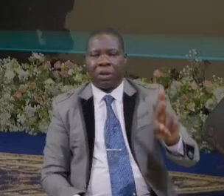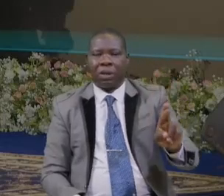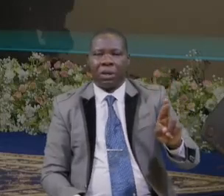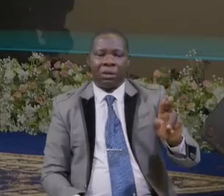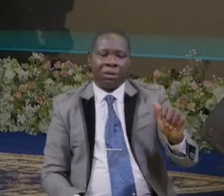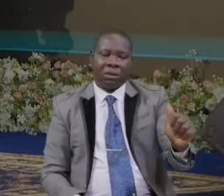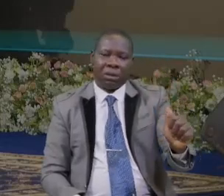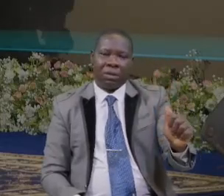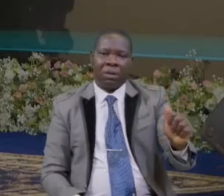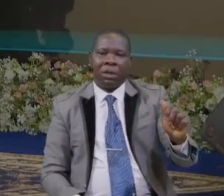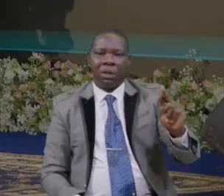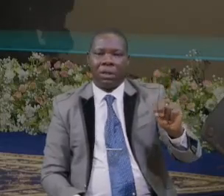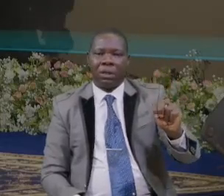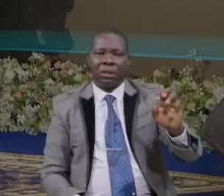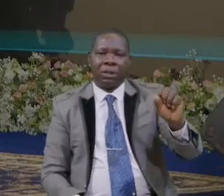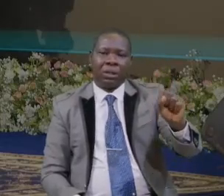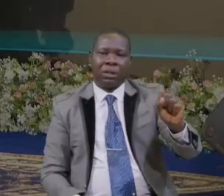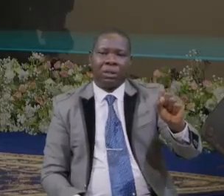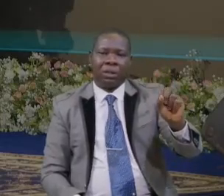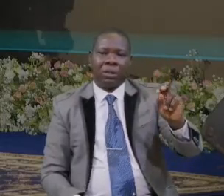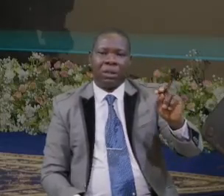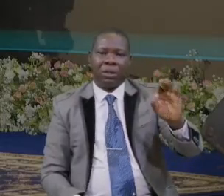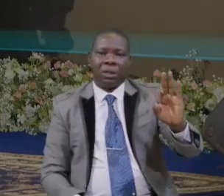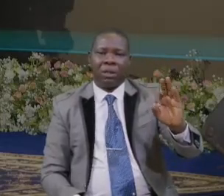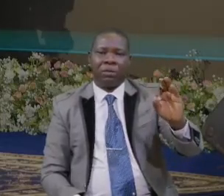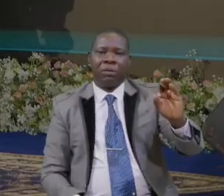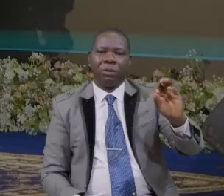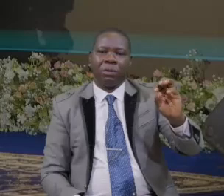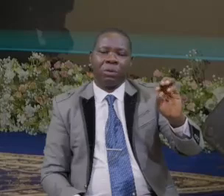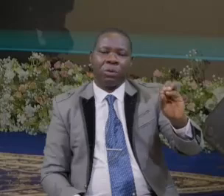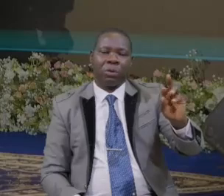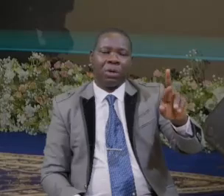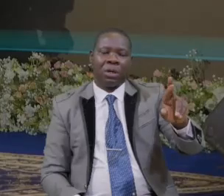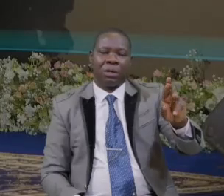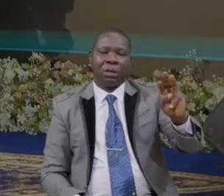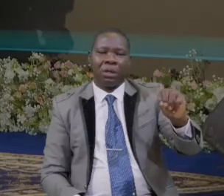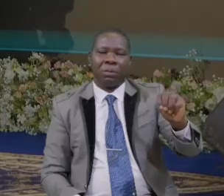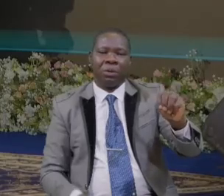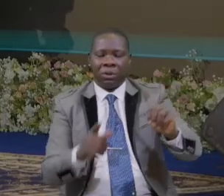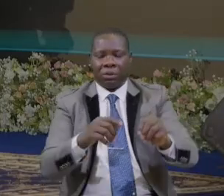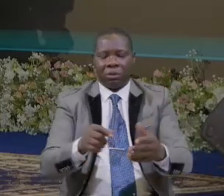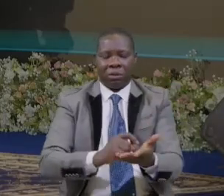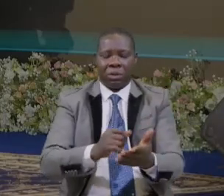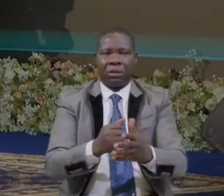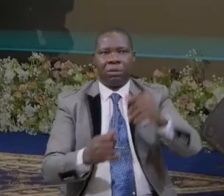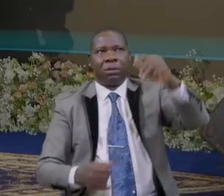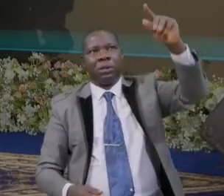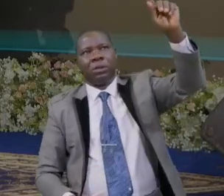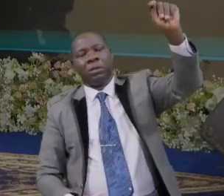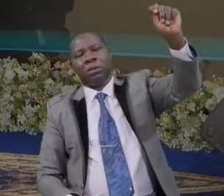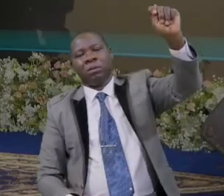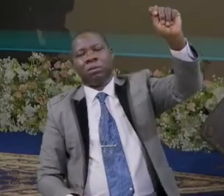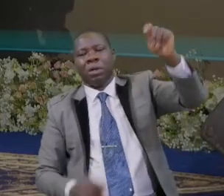and S and F and O and R and M. You write vertically. I want to show you from the